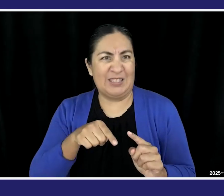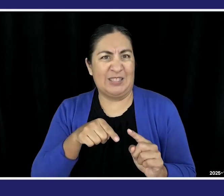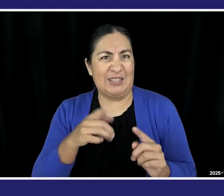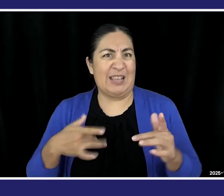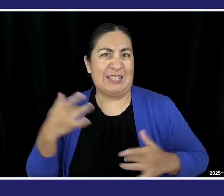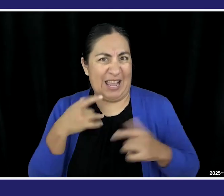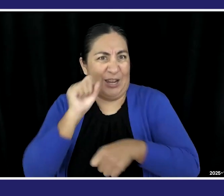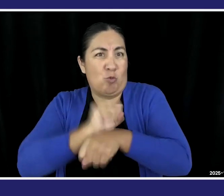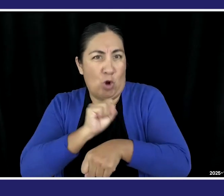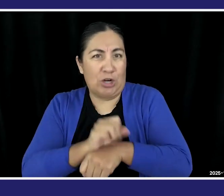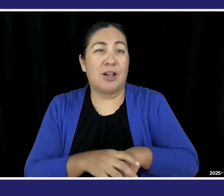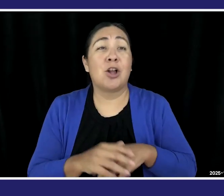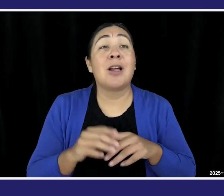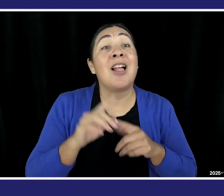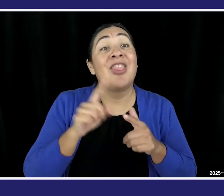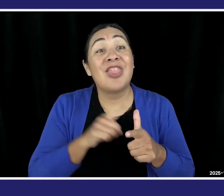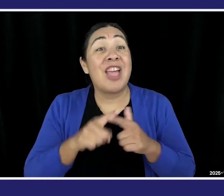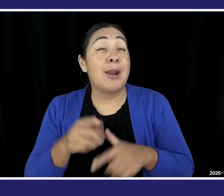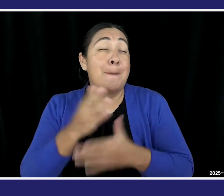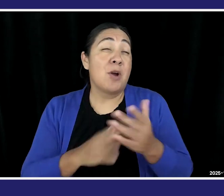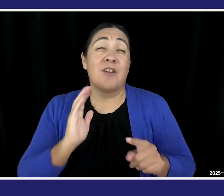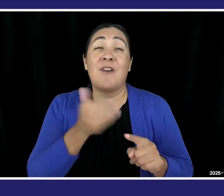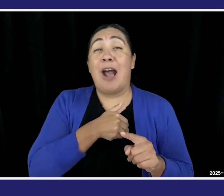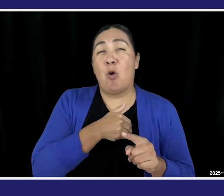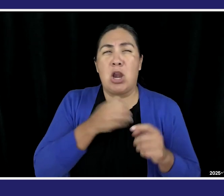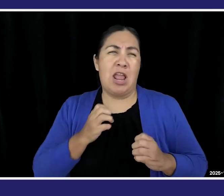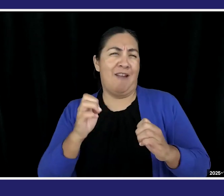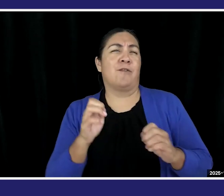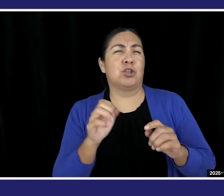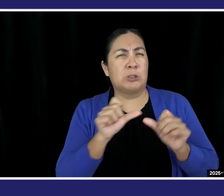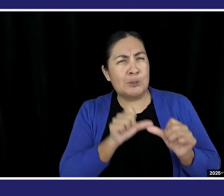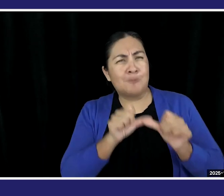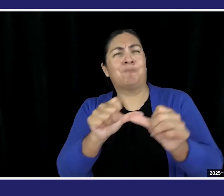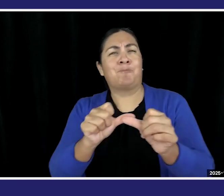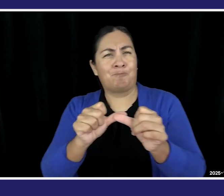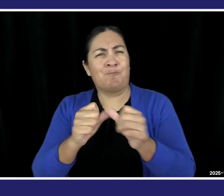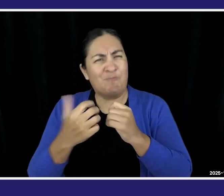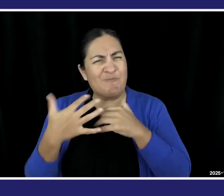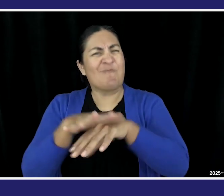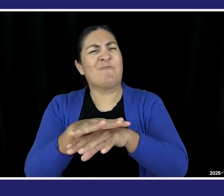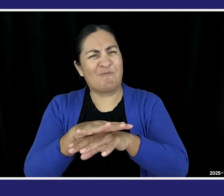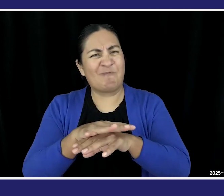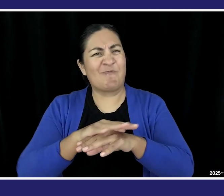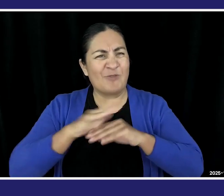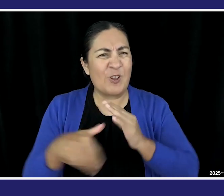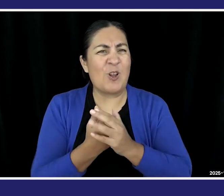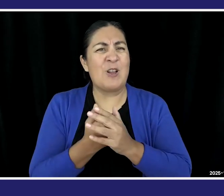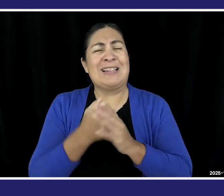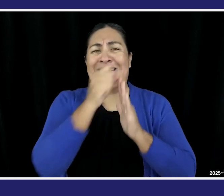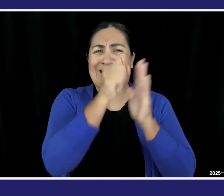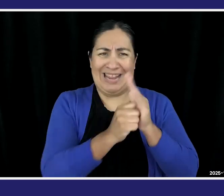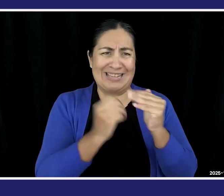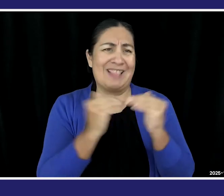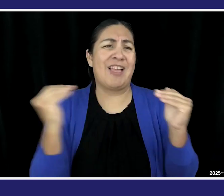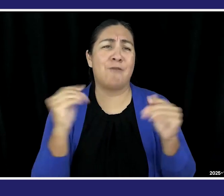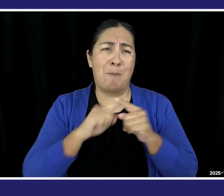to integrate, align, not just at the state level, but at the local level as well. Integration of these convenings and